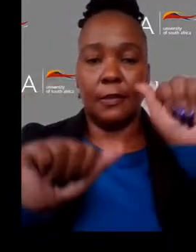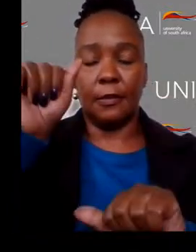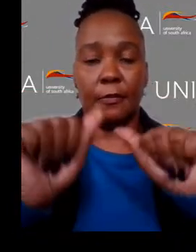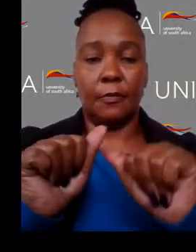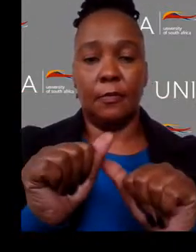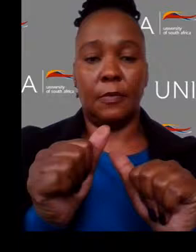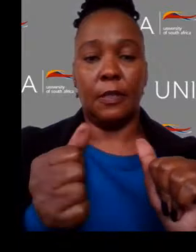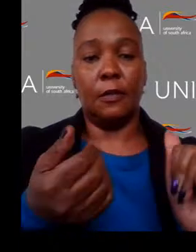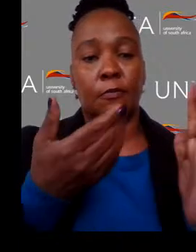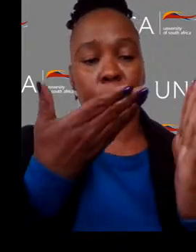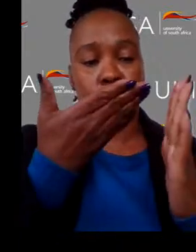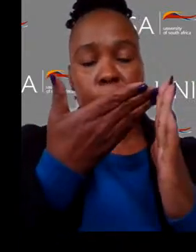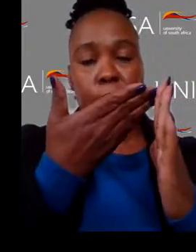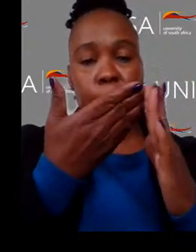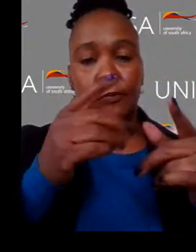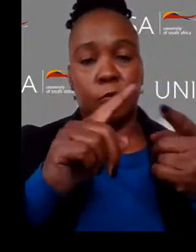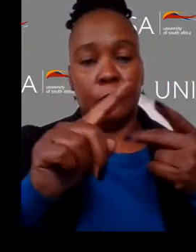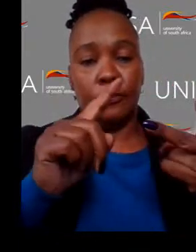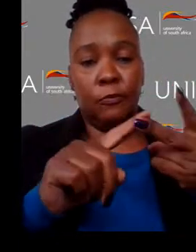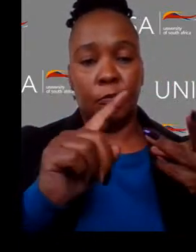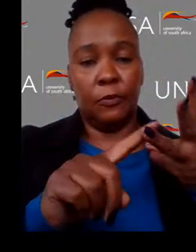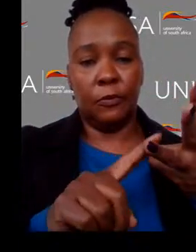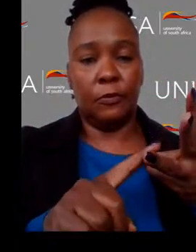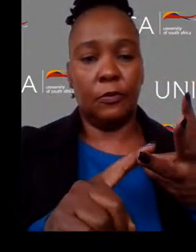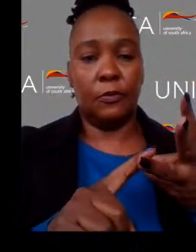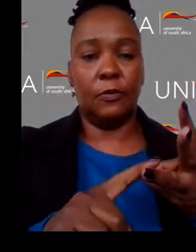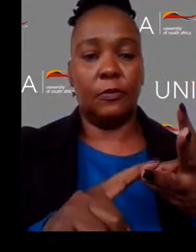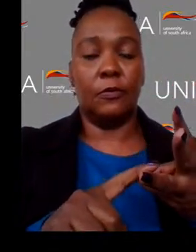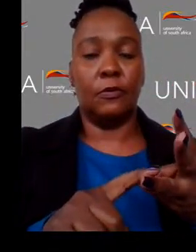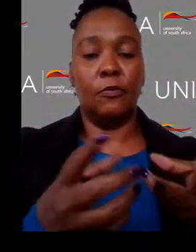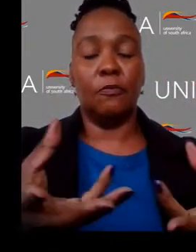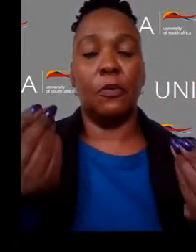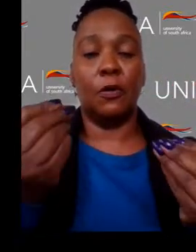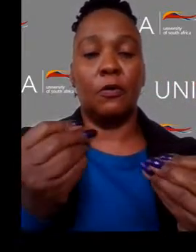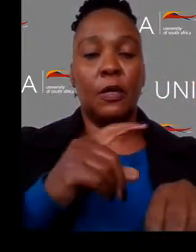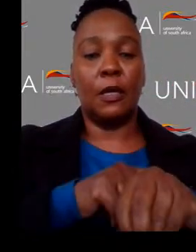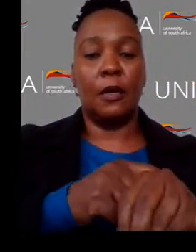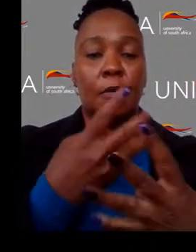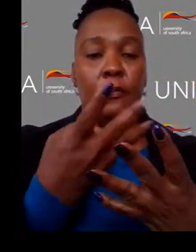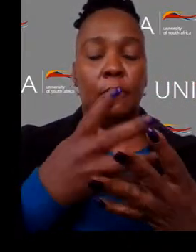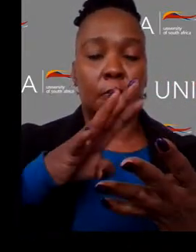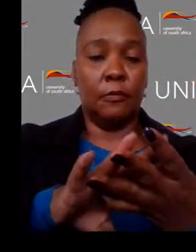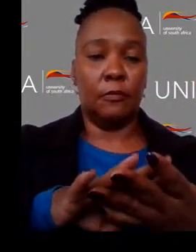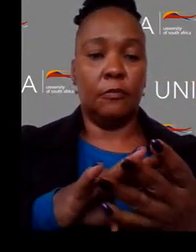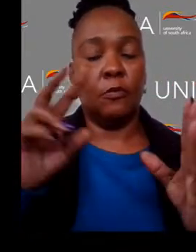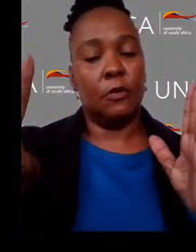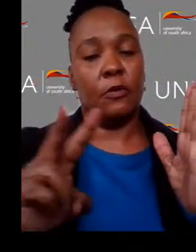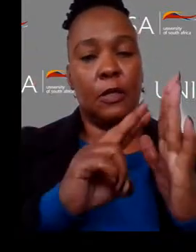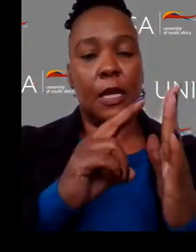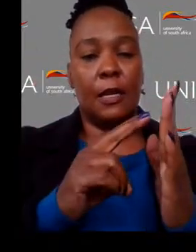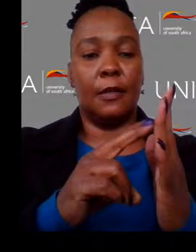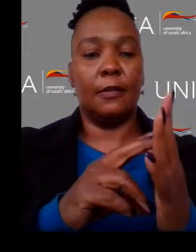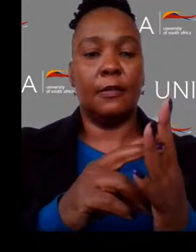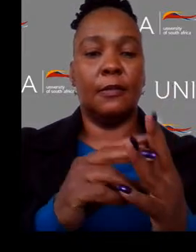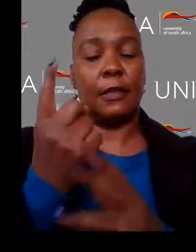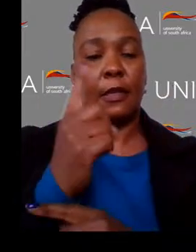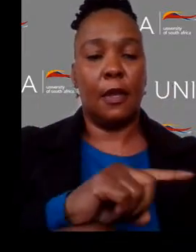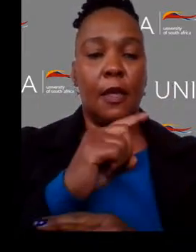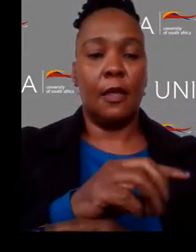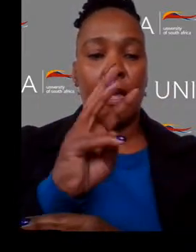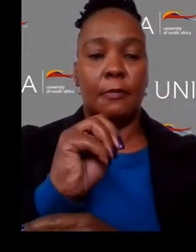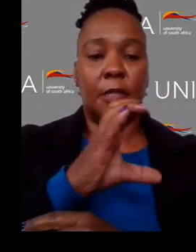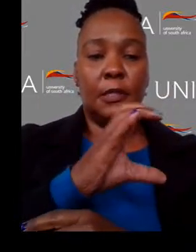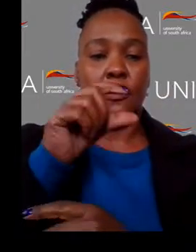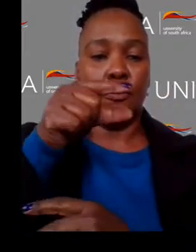your exams timetable. The two main ones that we will be looking at today is MCQ exams